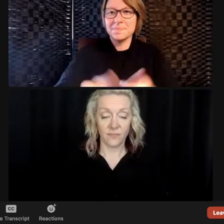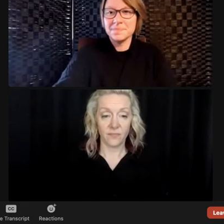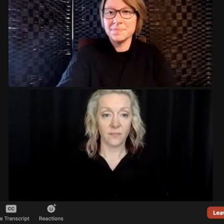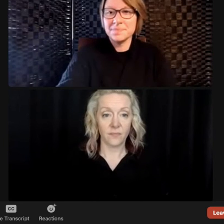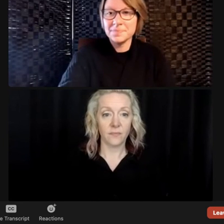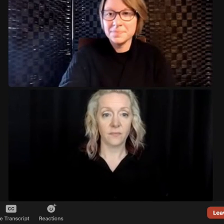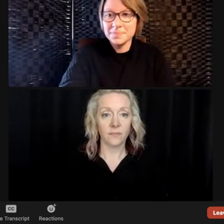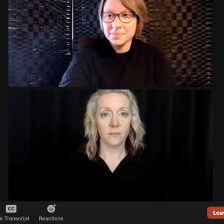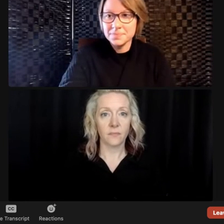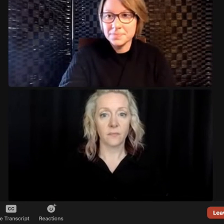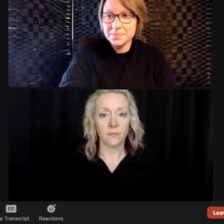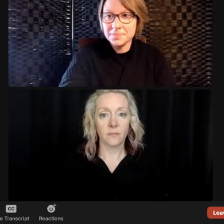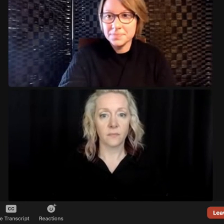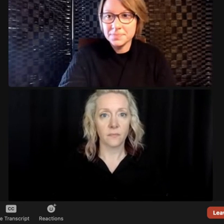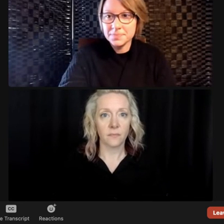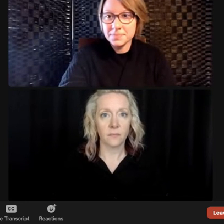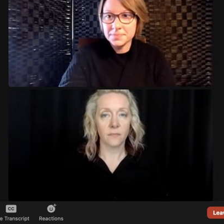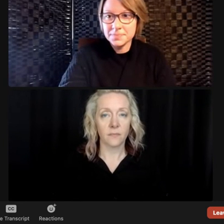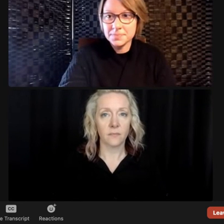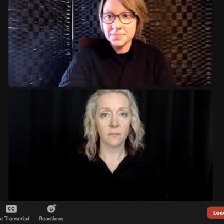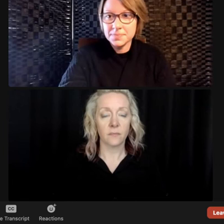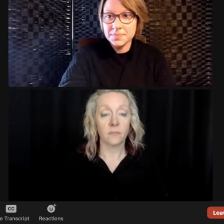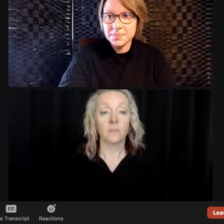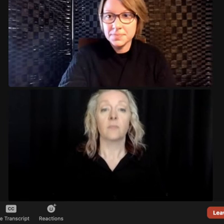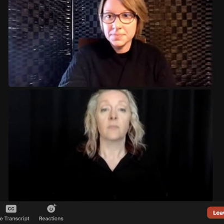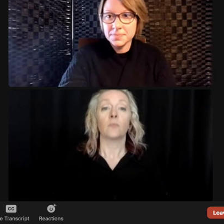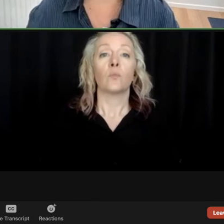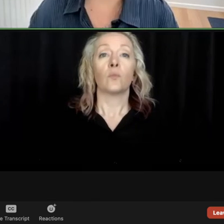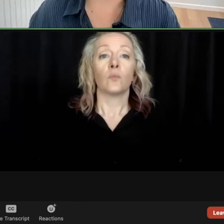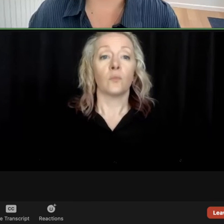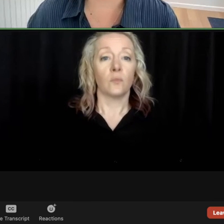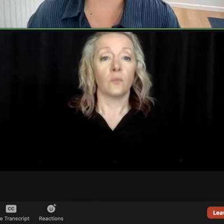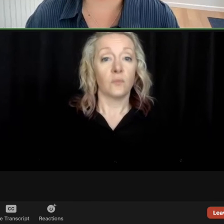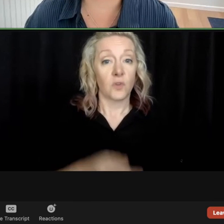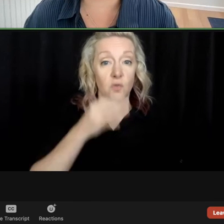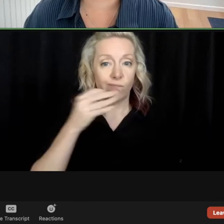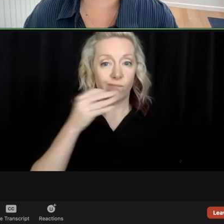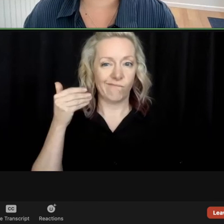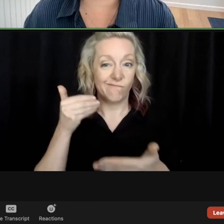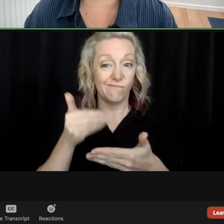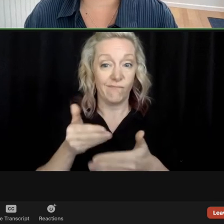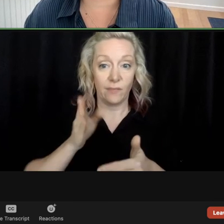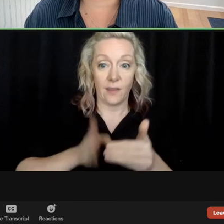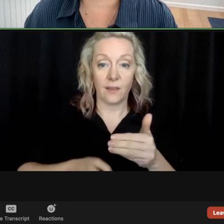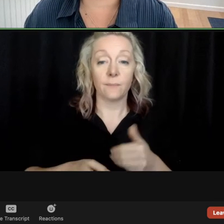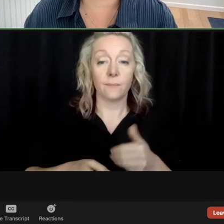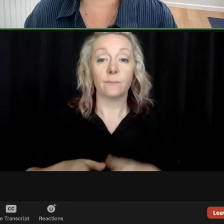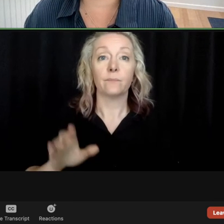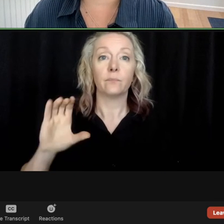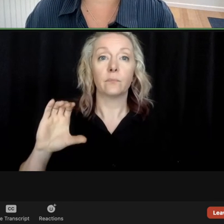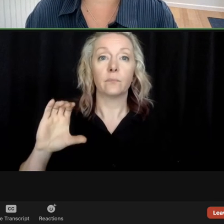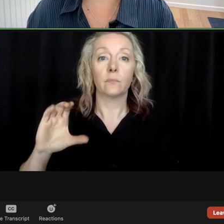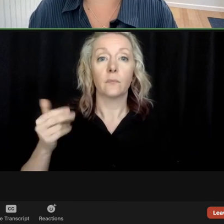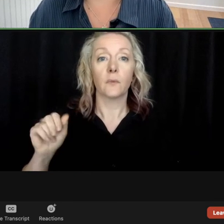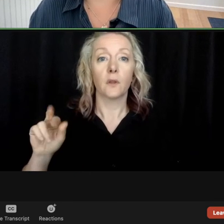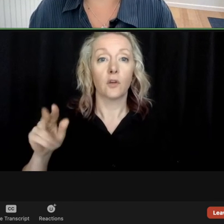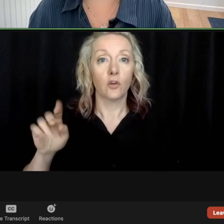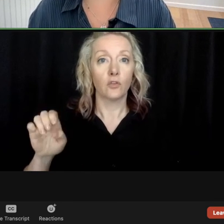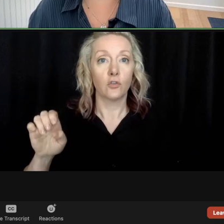wait, what's going on here? Okay. And then we're getting there. We're getting close to the end. Charge,